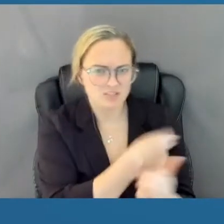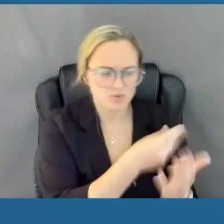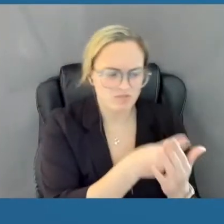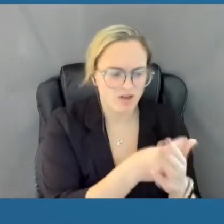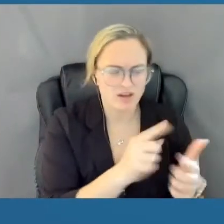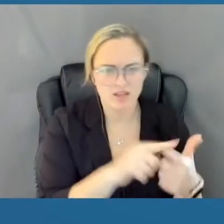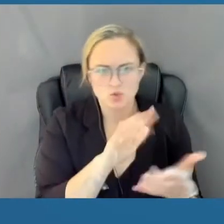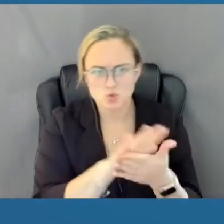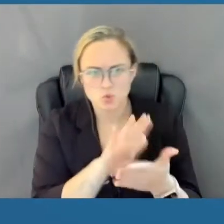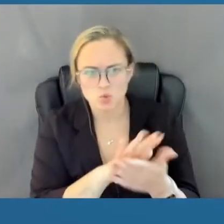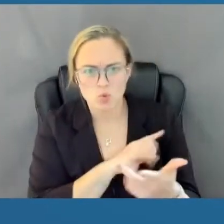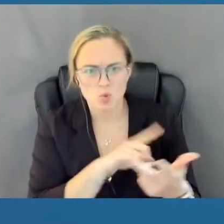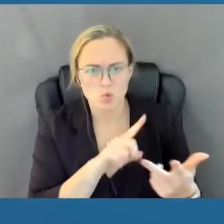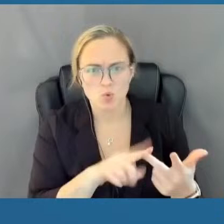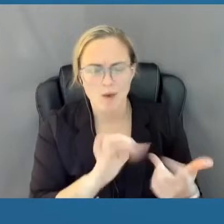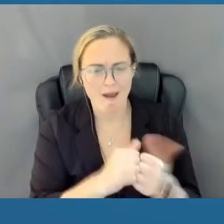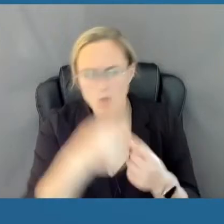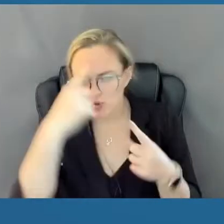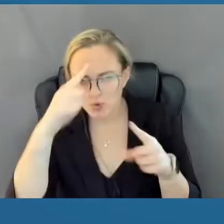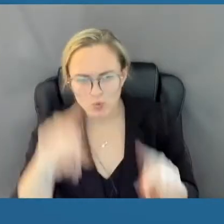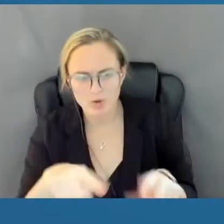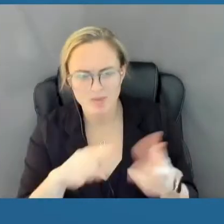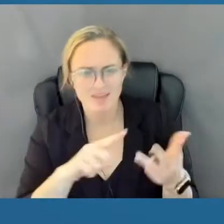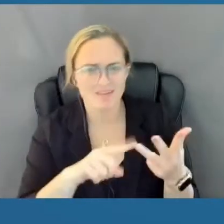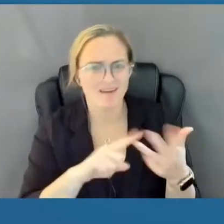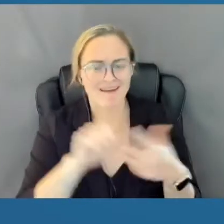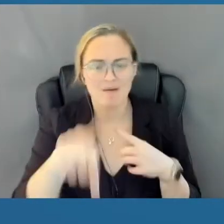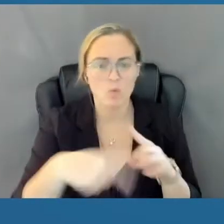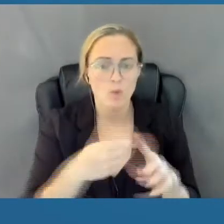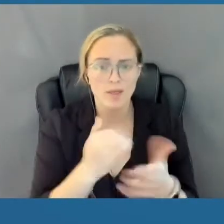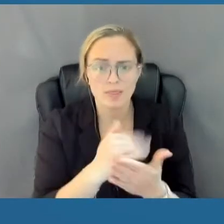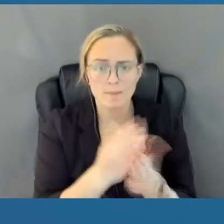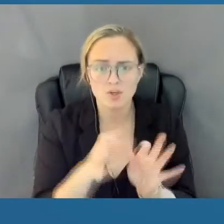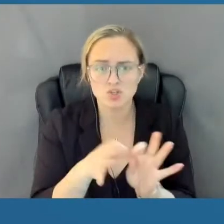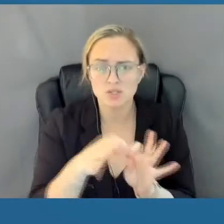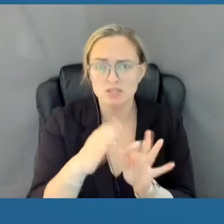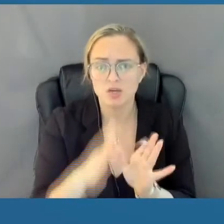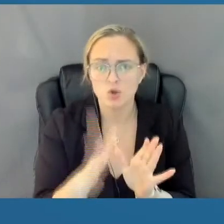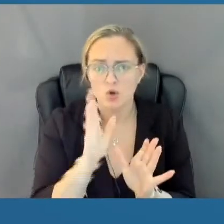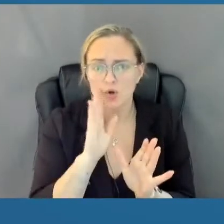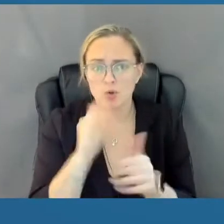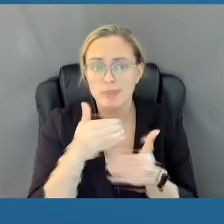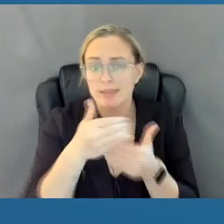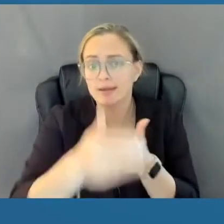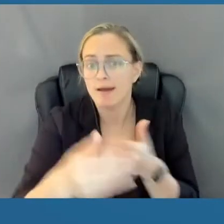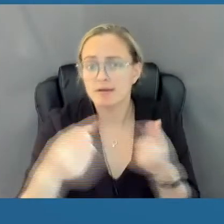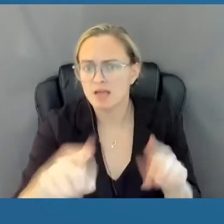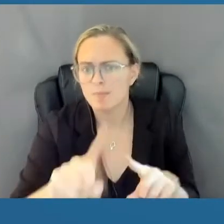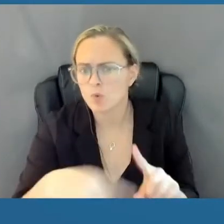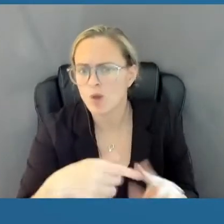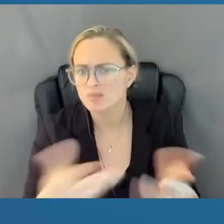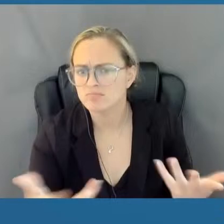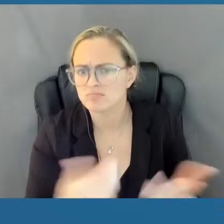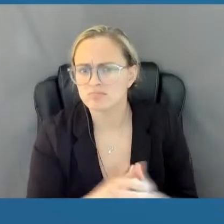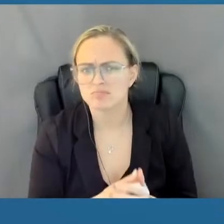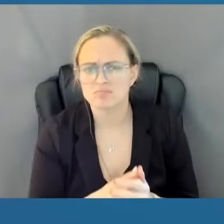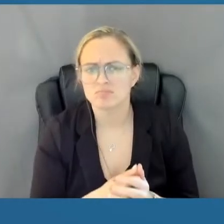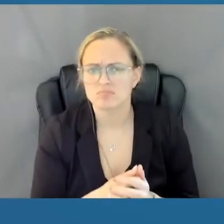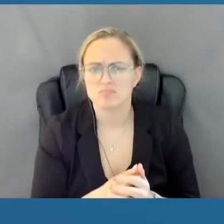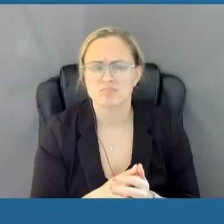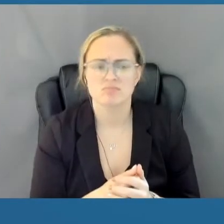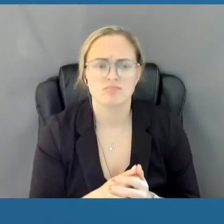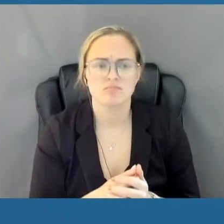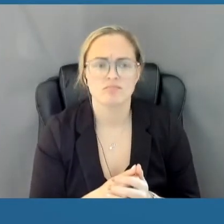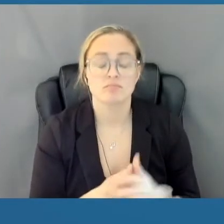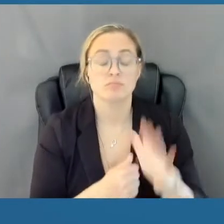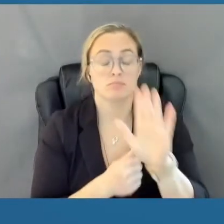open. How is there an agreement? And also, when is the budget extender going to, the next one going to go to? No, what I